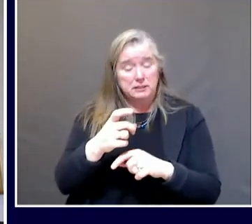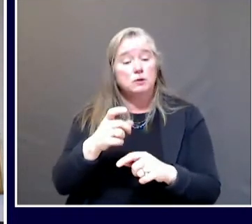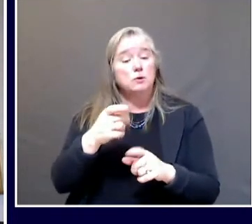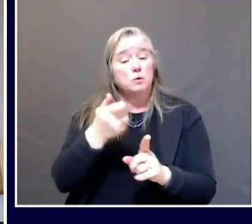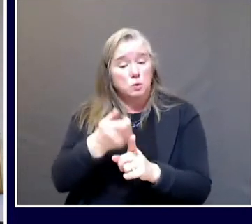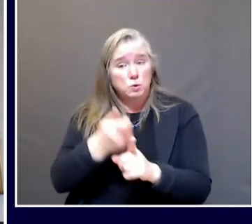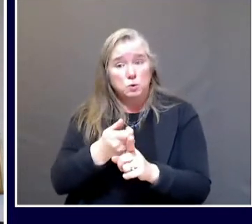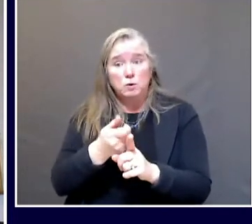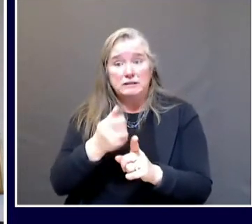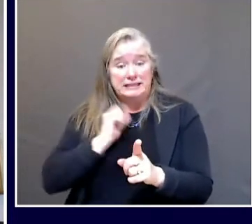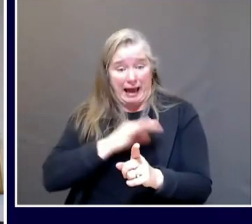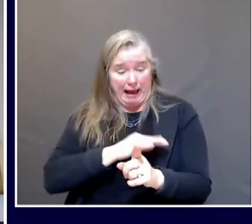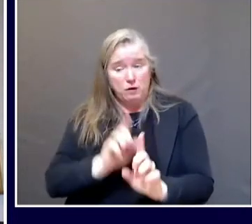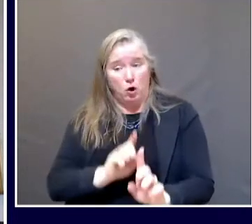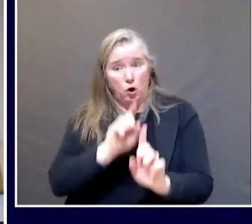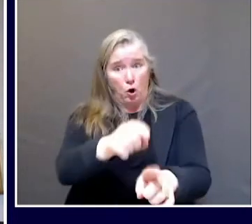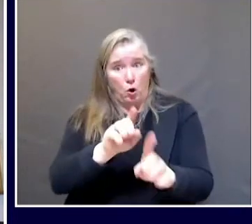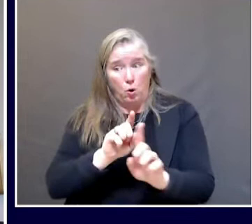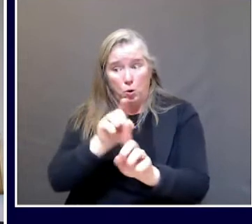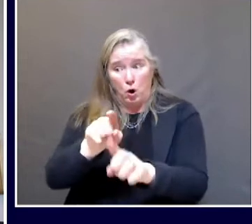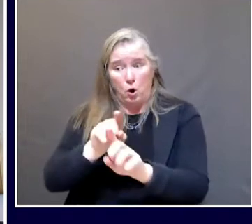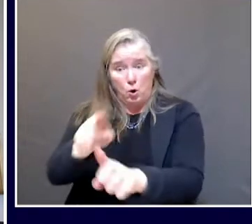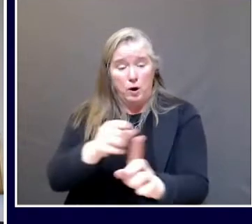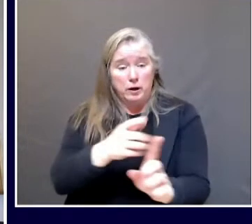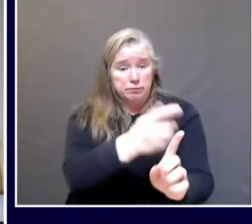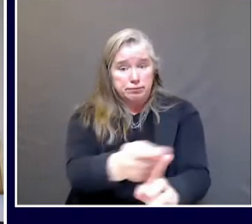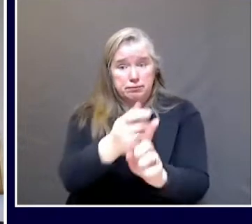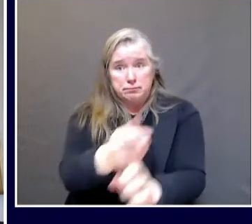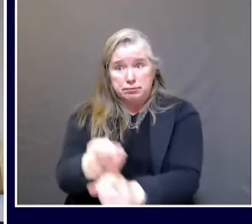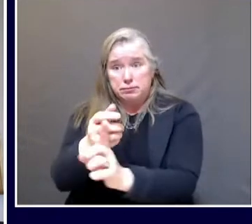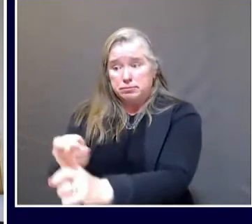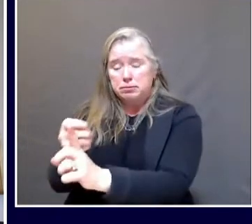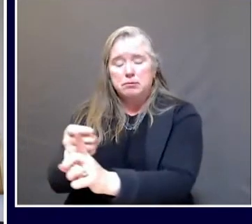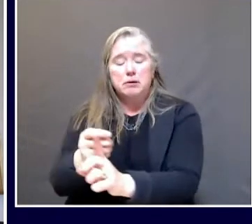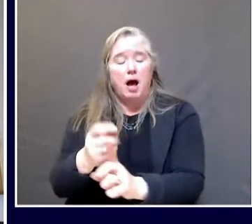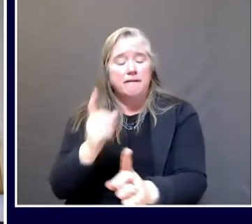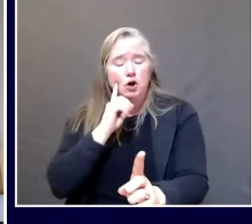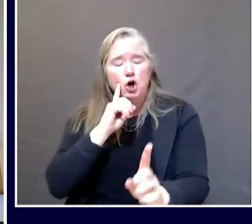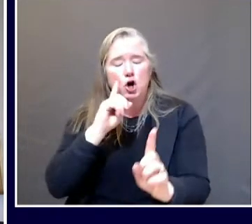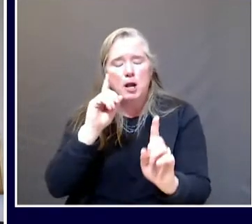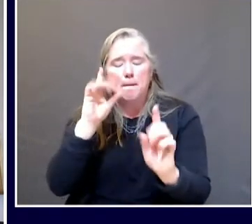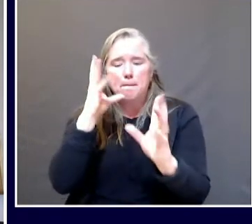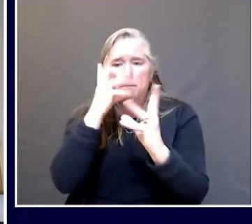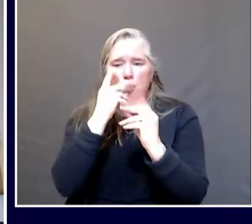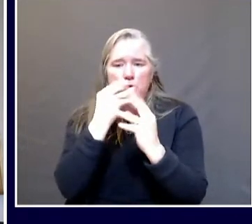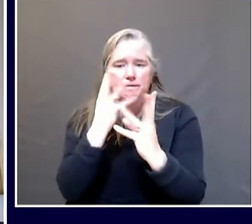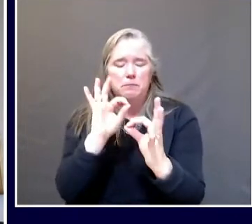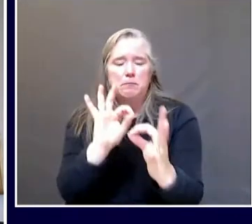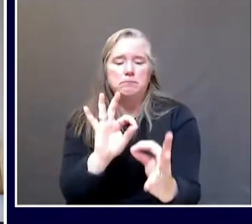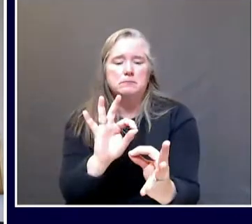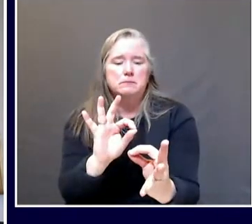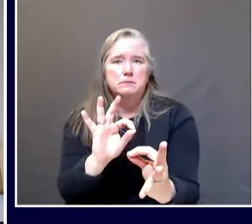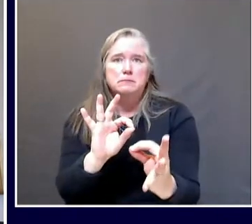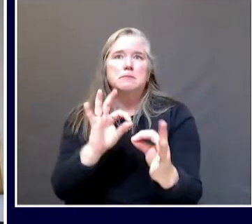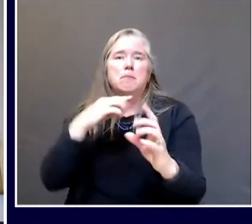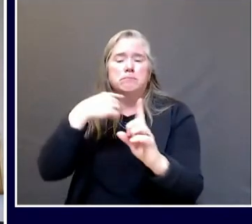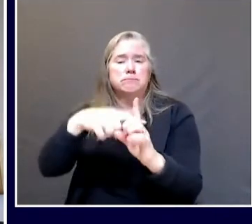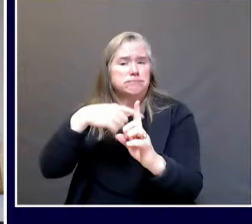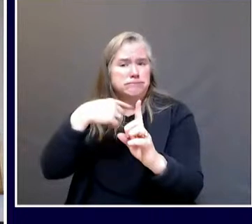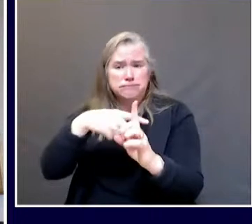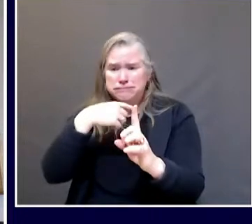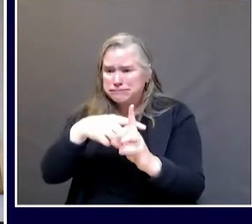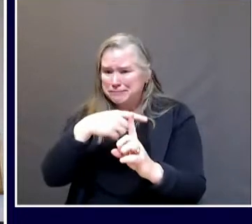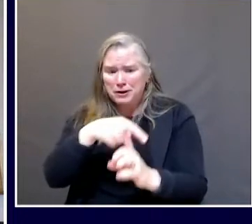on site to do these clinics have been nothing short of stellar. I've been so delighted with the partnership that we've had with